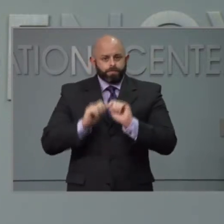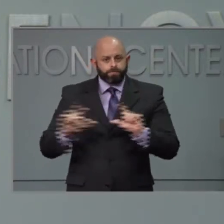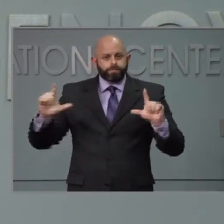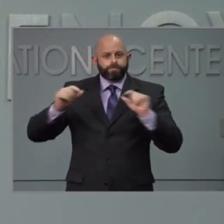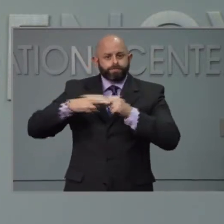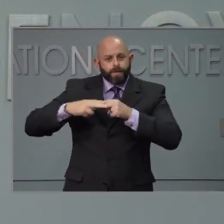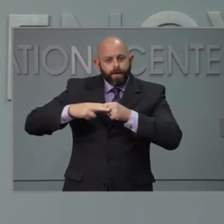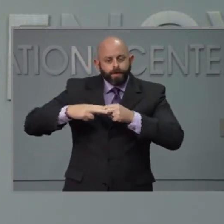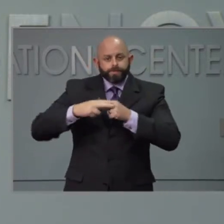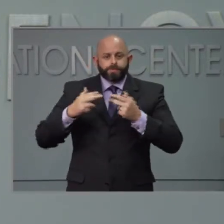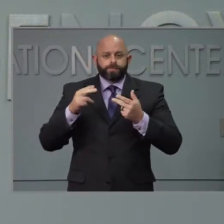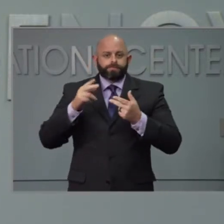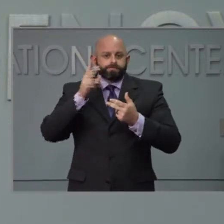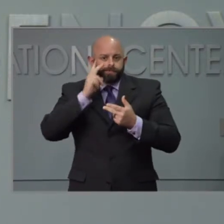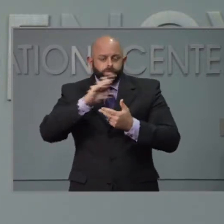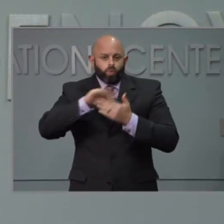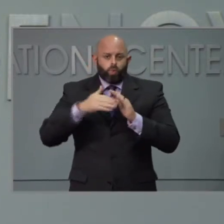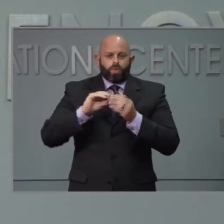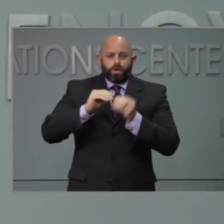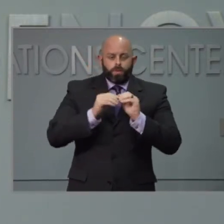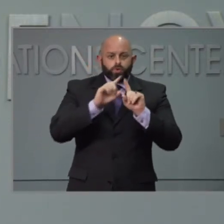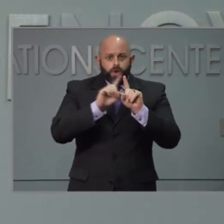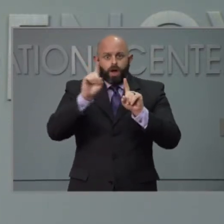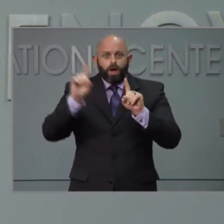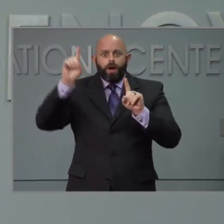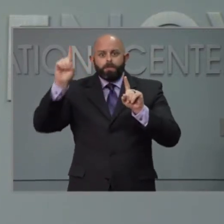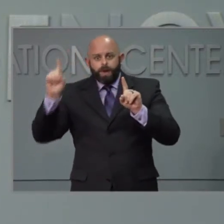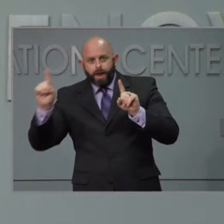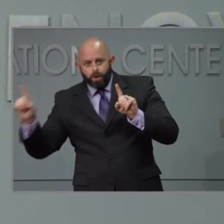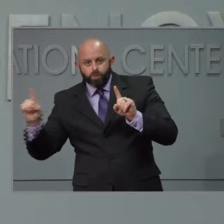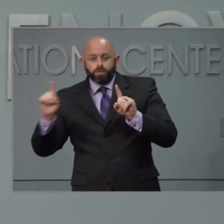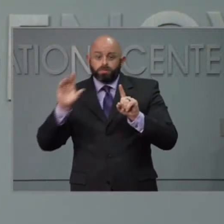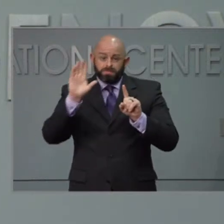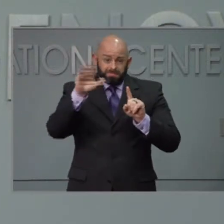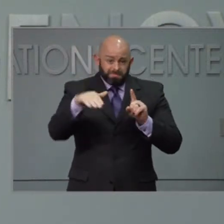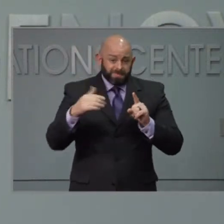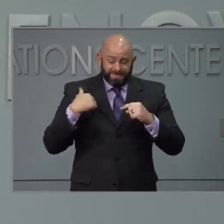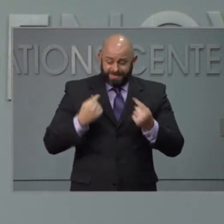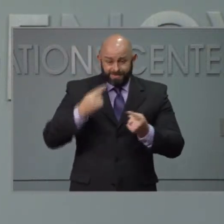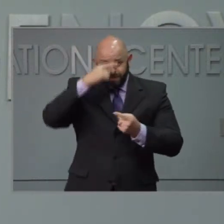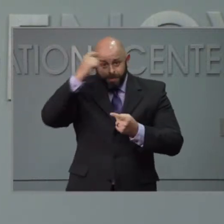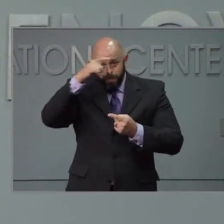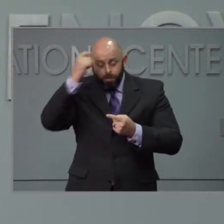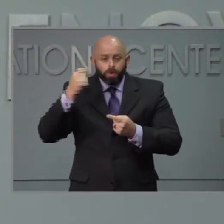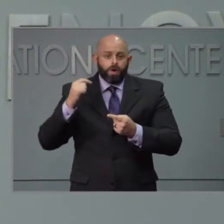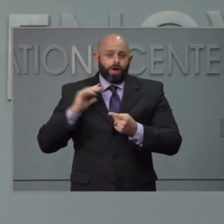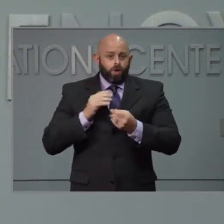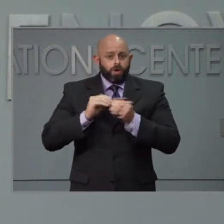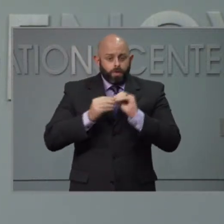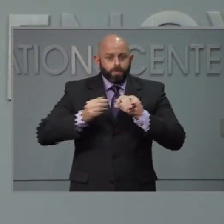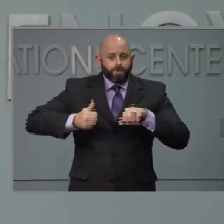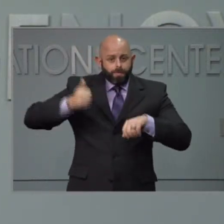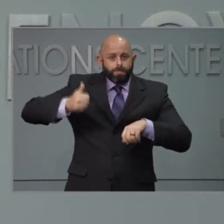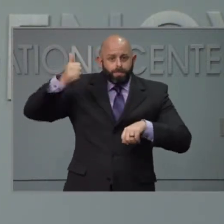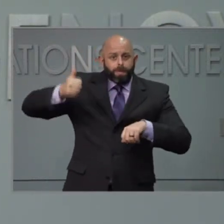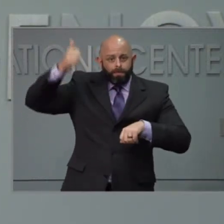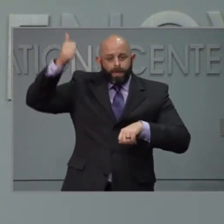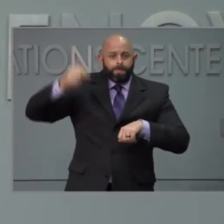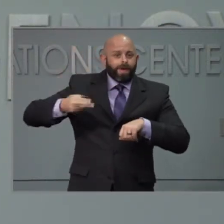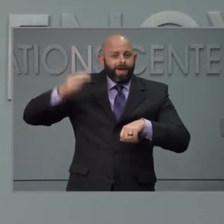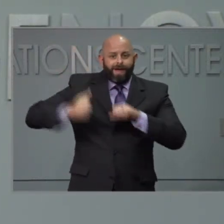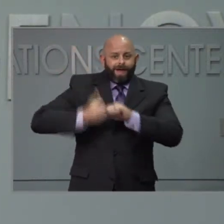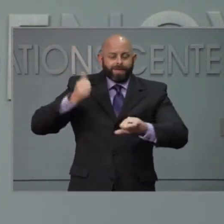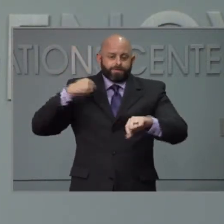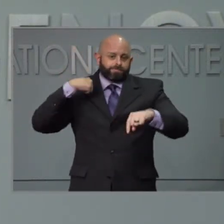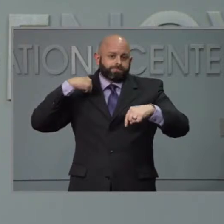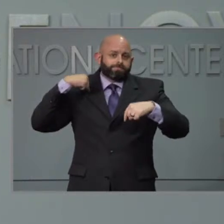our cases are going up and are at some of our highest levels that we have seen since the start of this pandemic. We see our hospitalizations going up. But